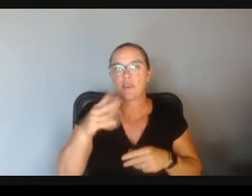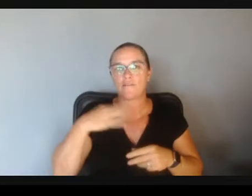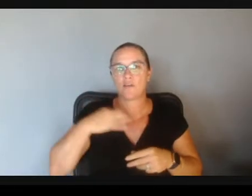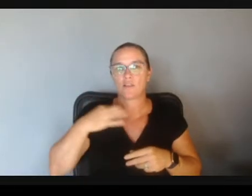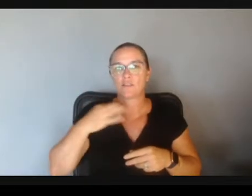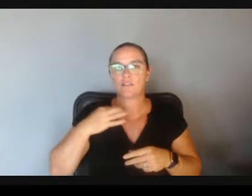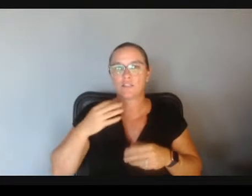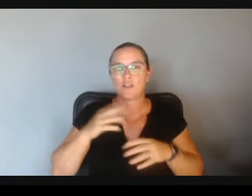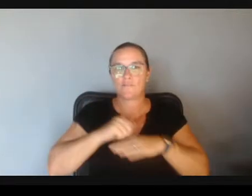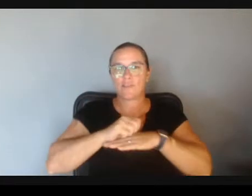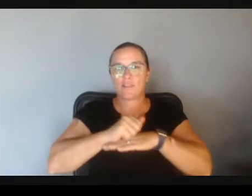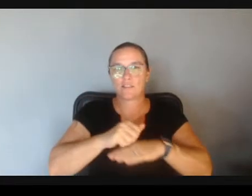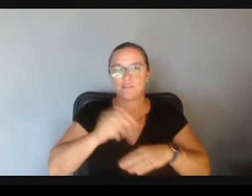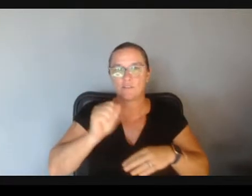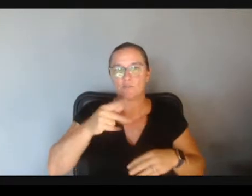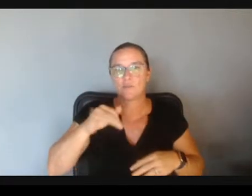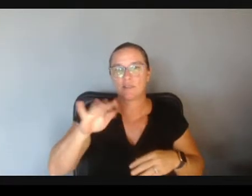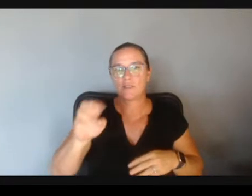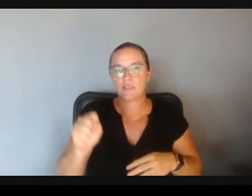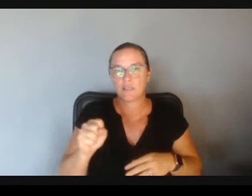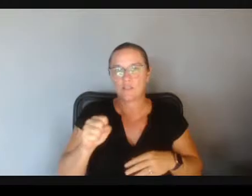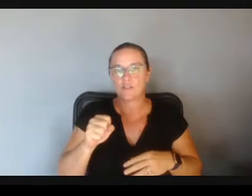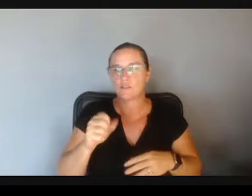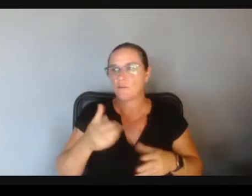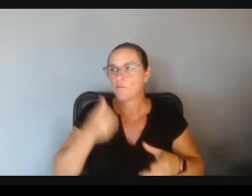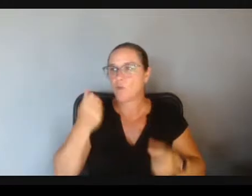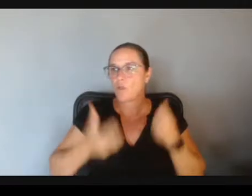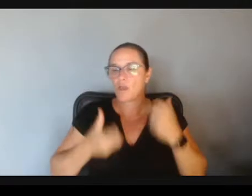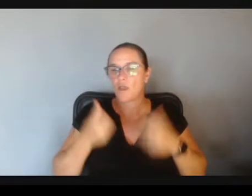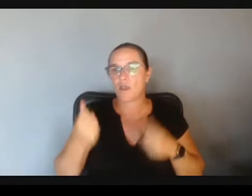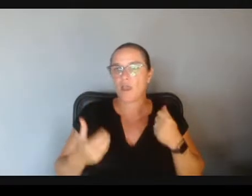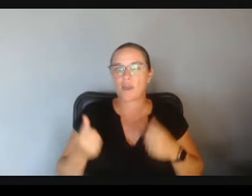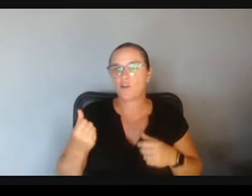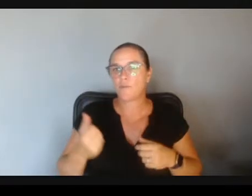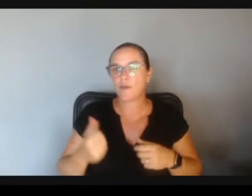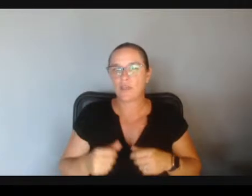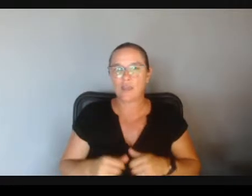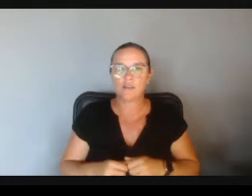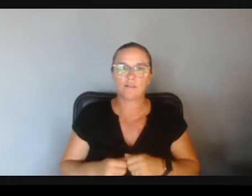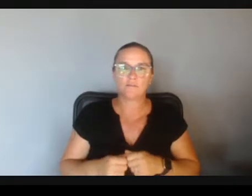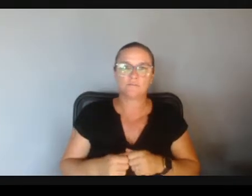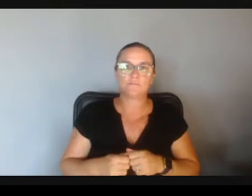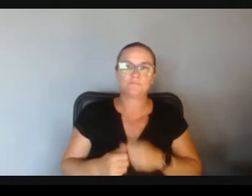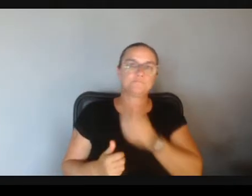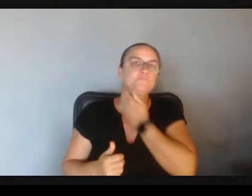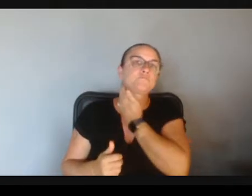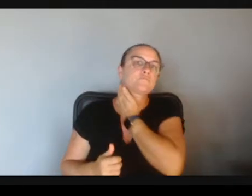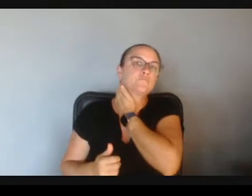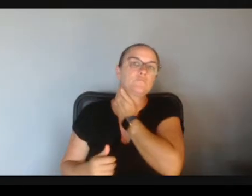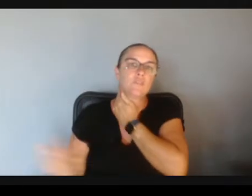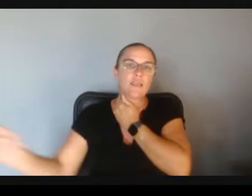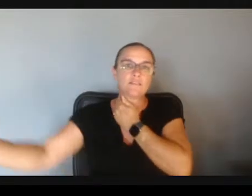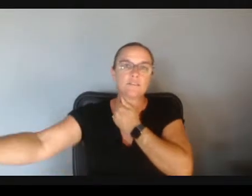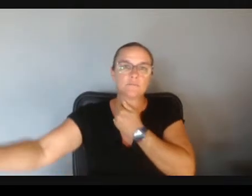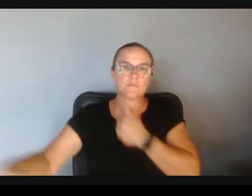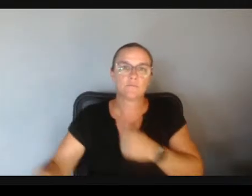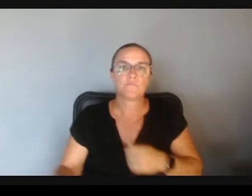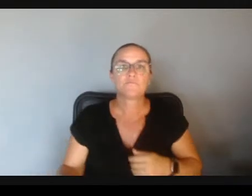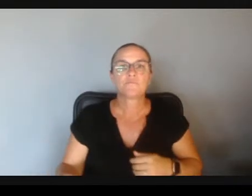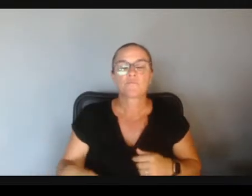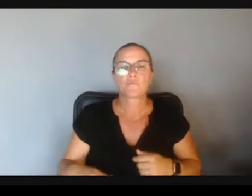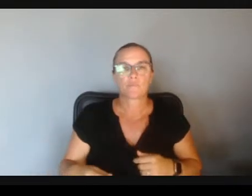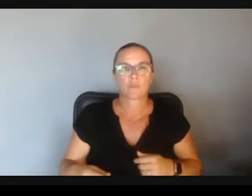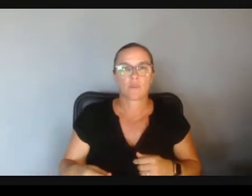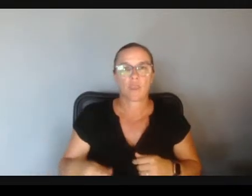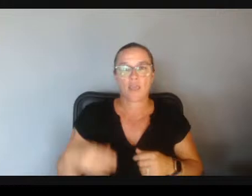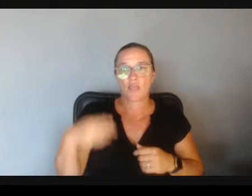on up at the Visitor Center. That's this Saturday, next Saturday, August 23rd at 9 a.m. This